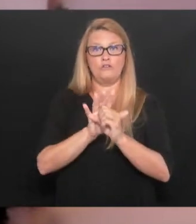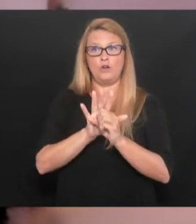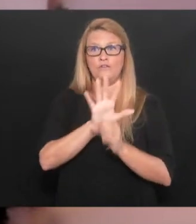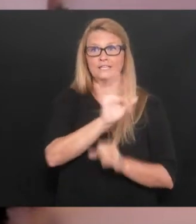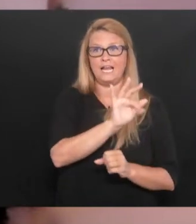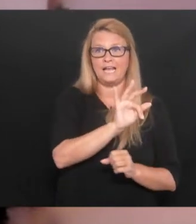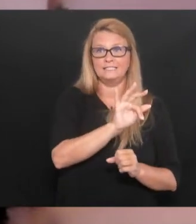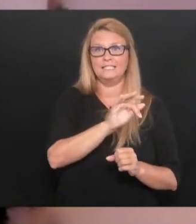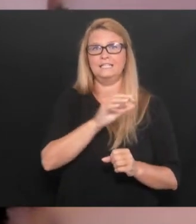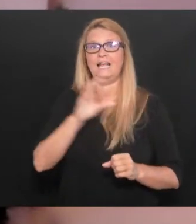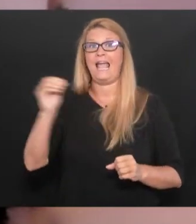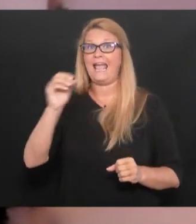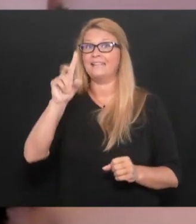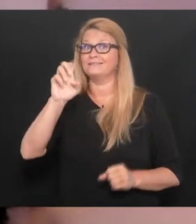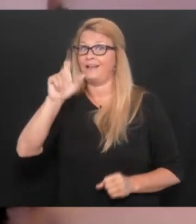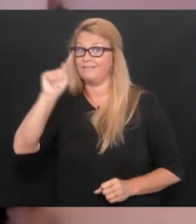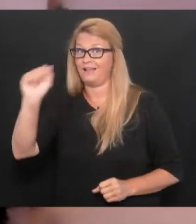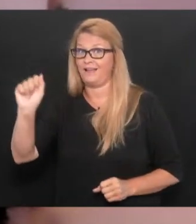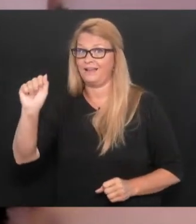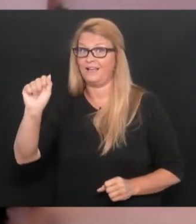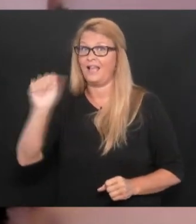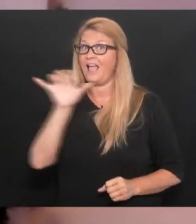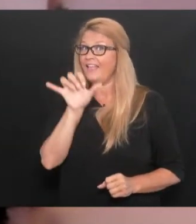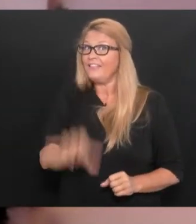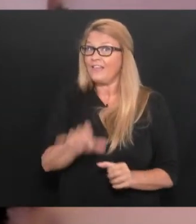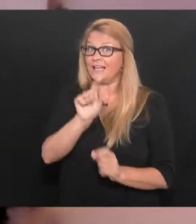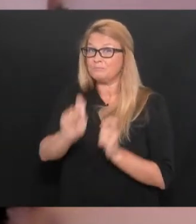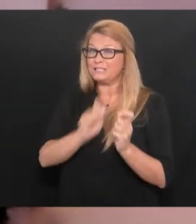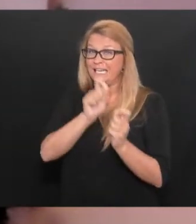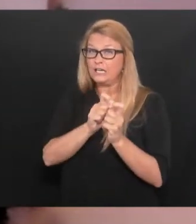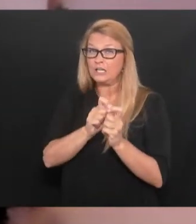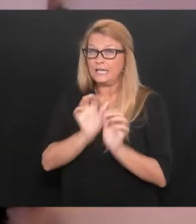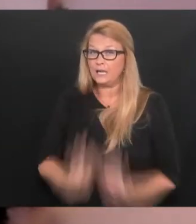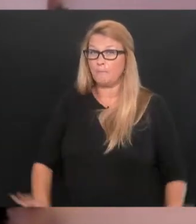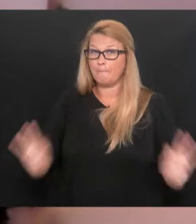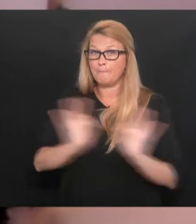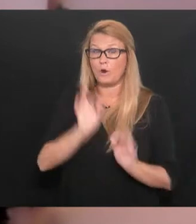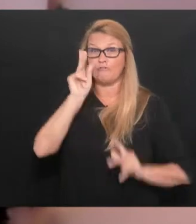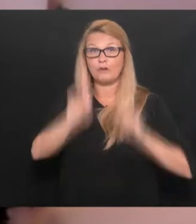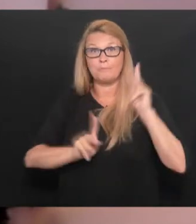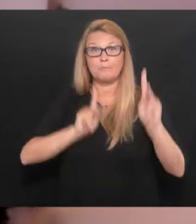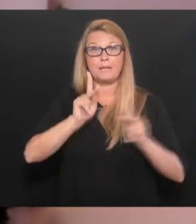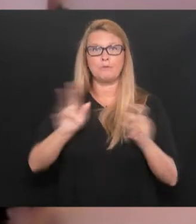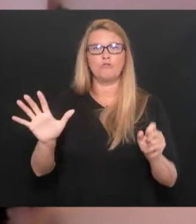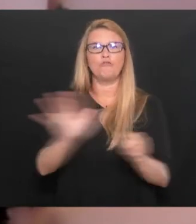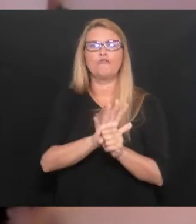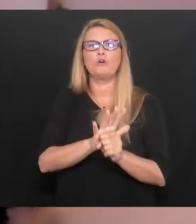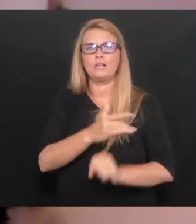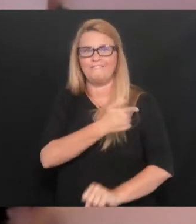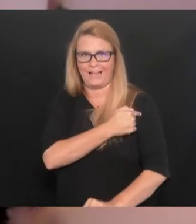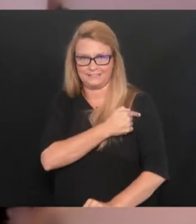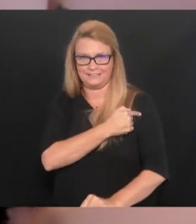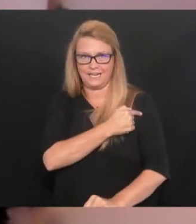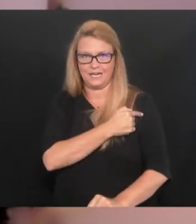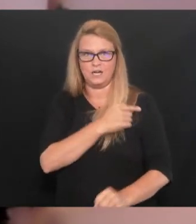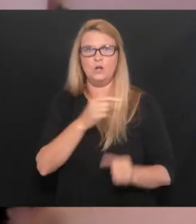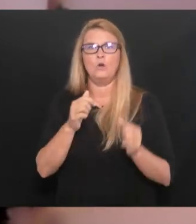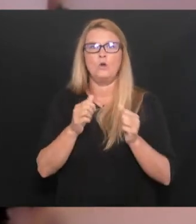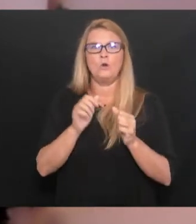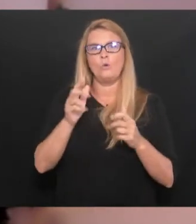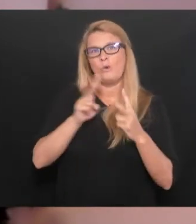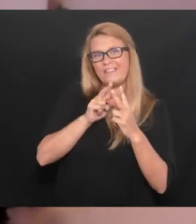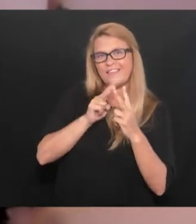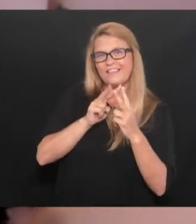COVID-19, including the Delta variant. And that's particularly important for people that are fully vaccinated with